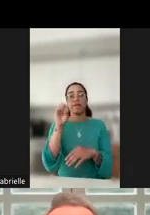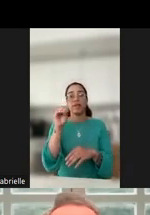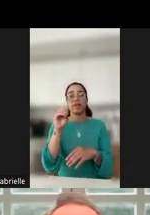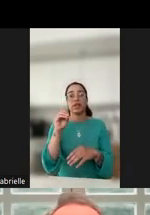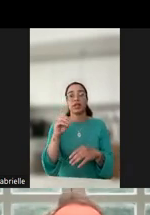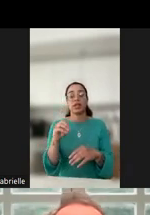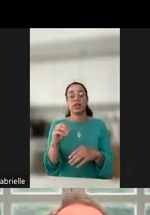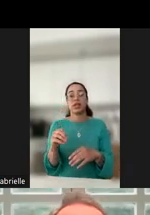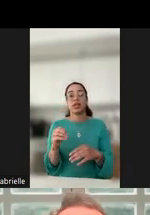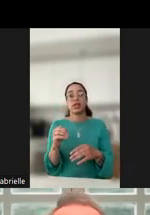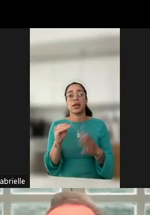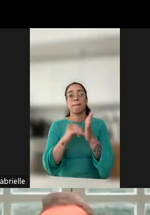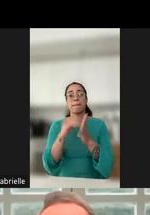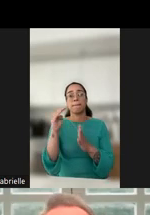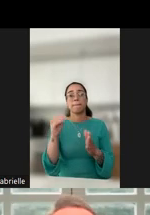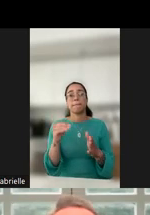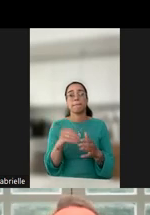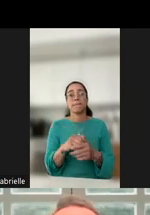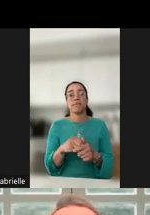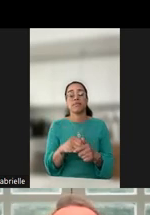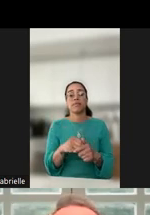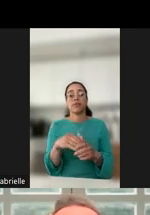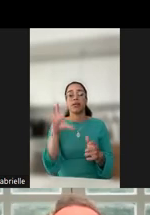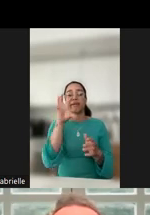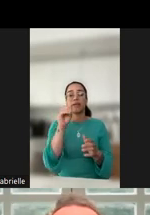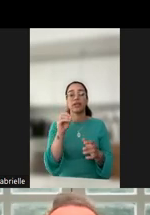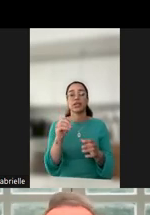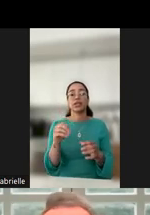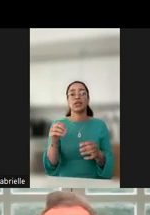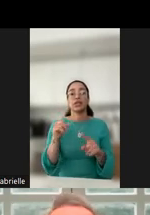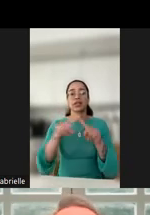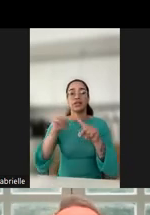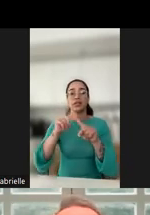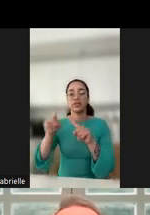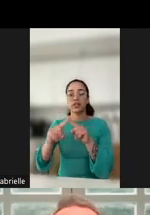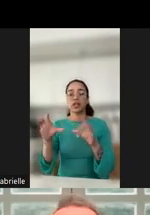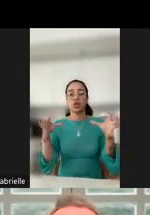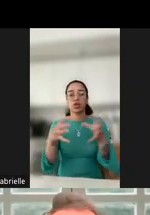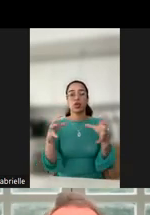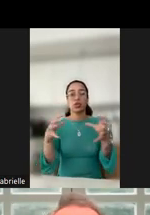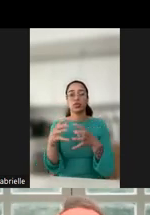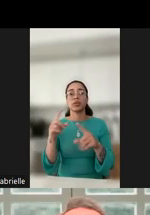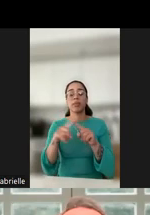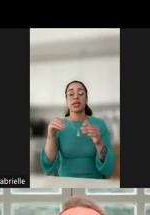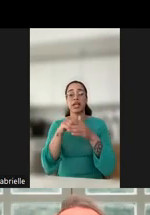we actually spoke over 300 dialects. So you can imagine how diverse we all are.